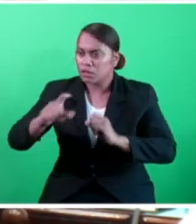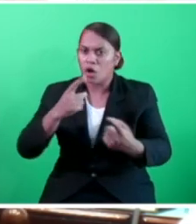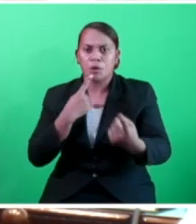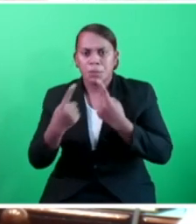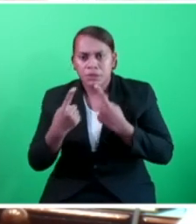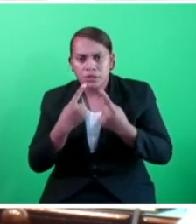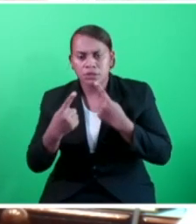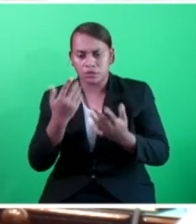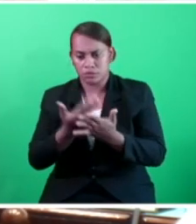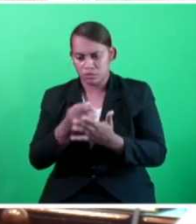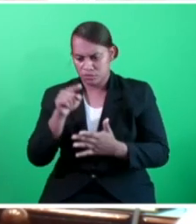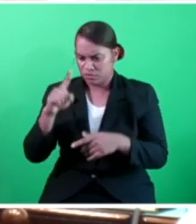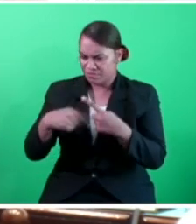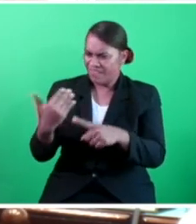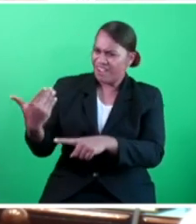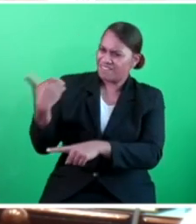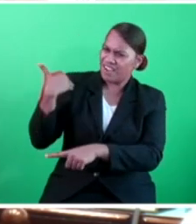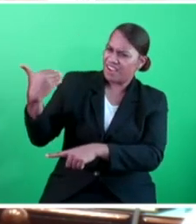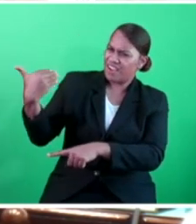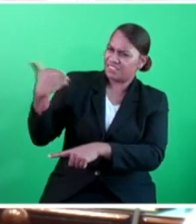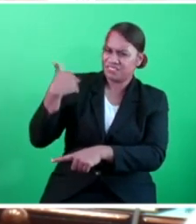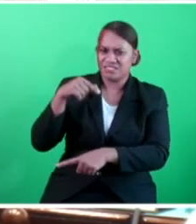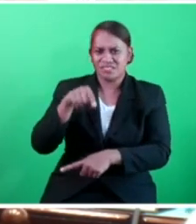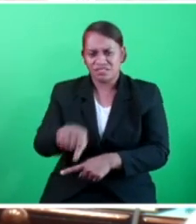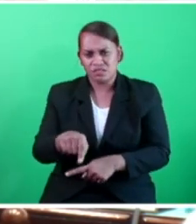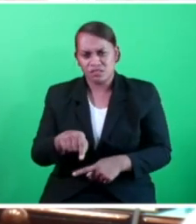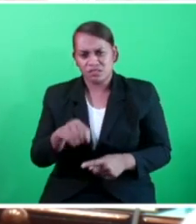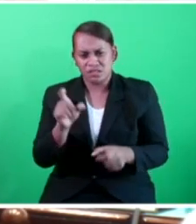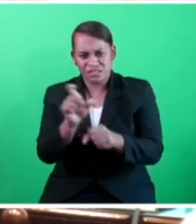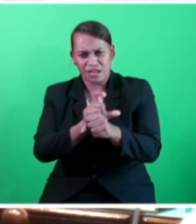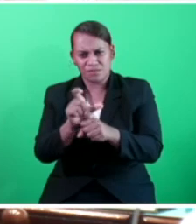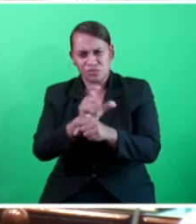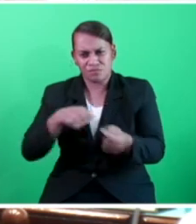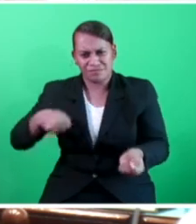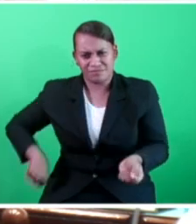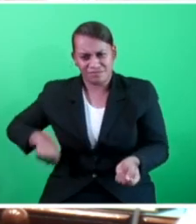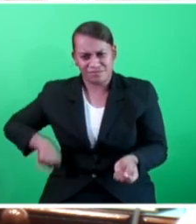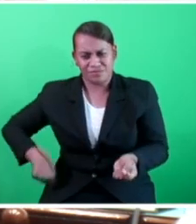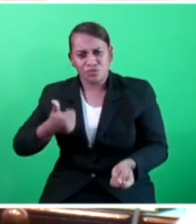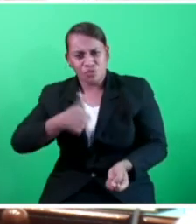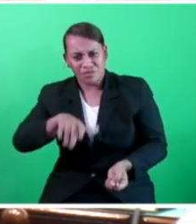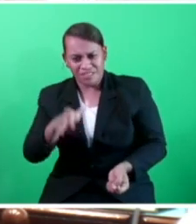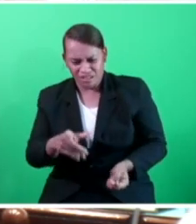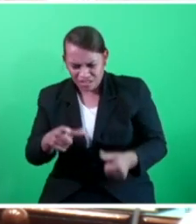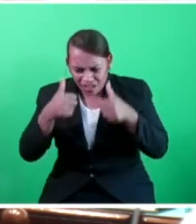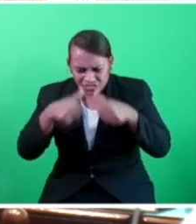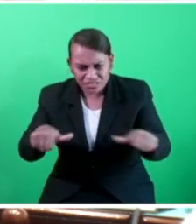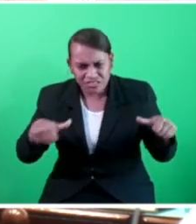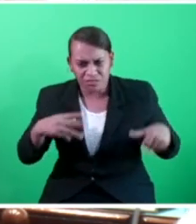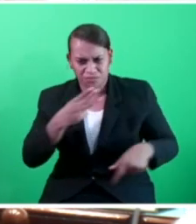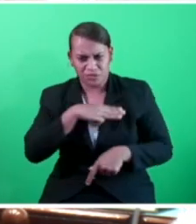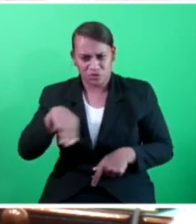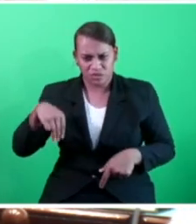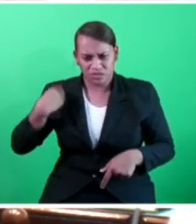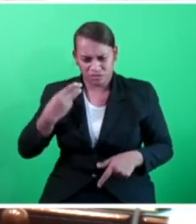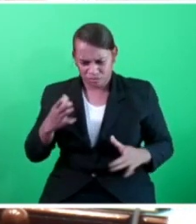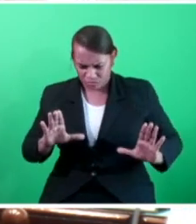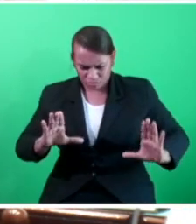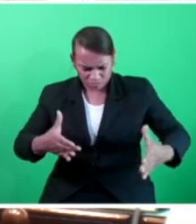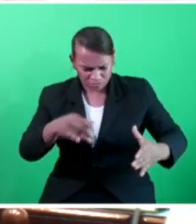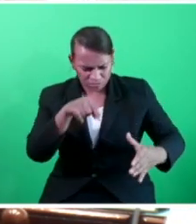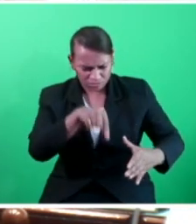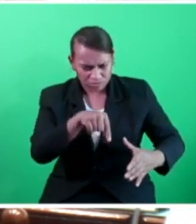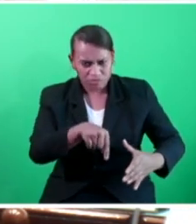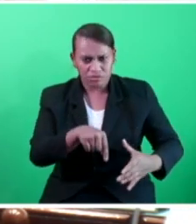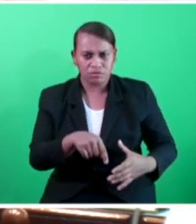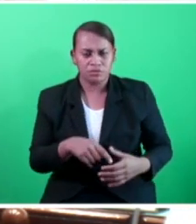harmful effect of some of the chemicals that has been used in the agriculture ministry, in the agriculture sector. And